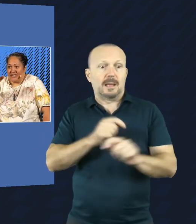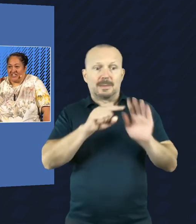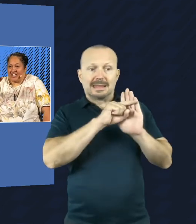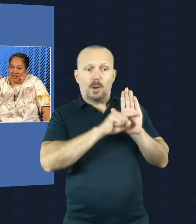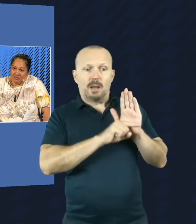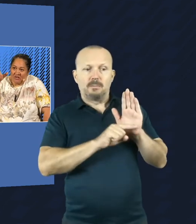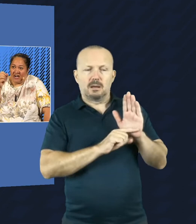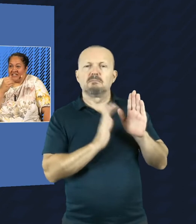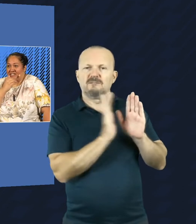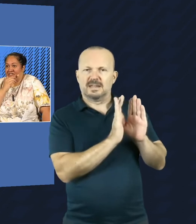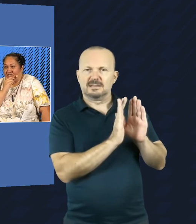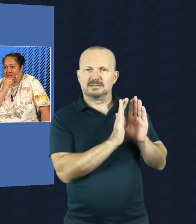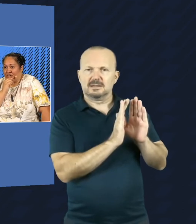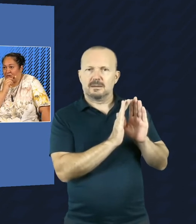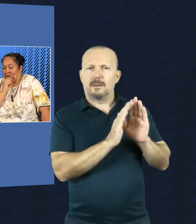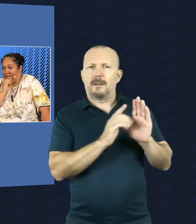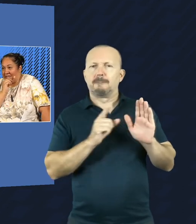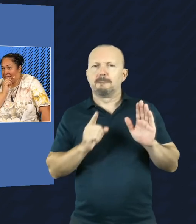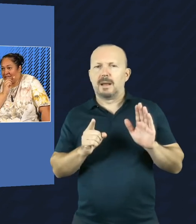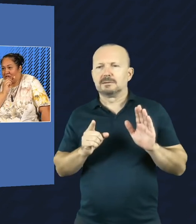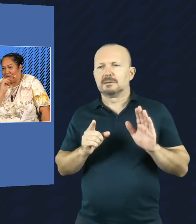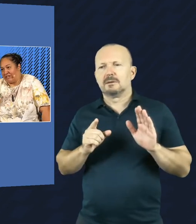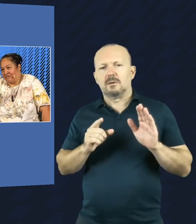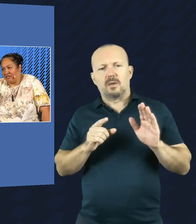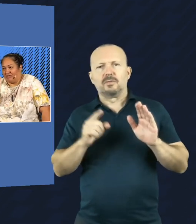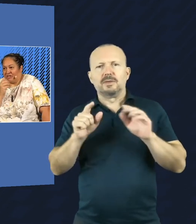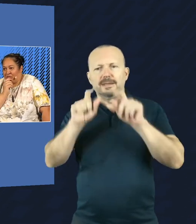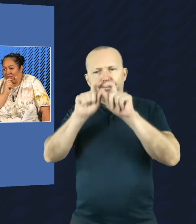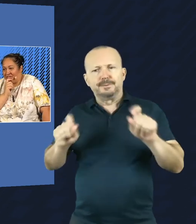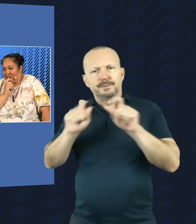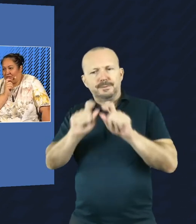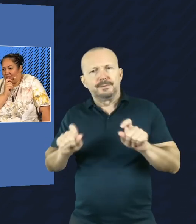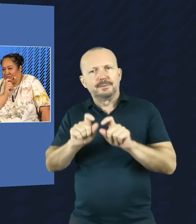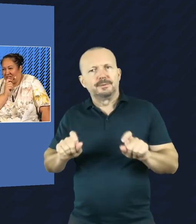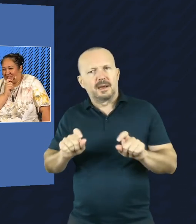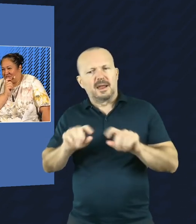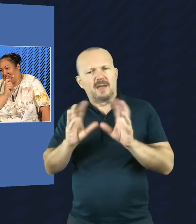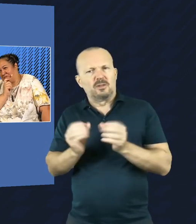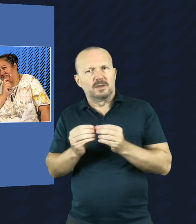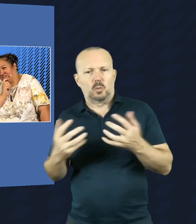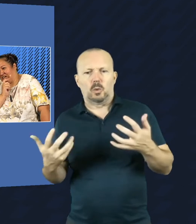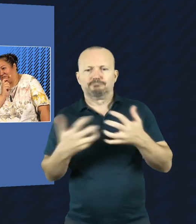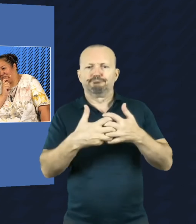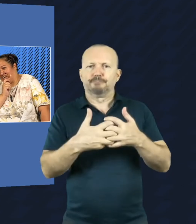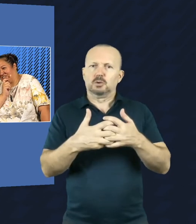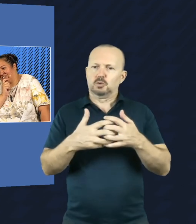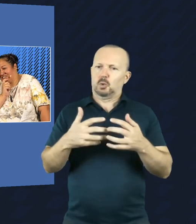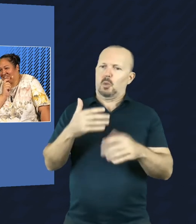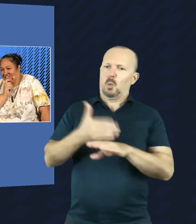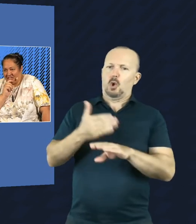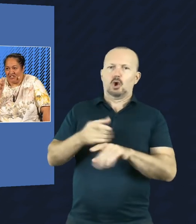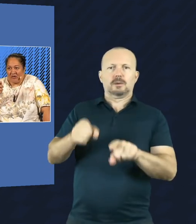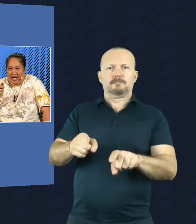kawa and tikanga will align itself to the horopaki. But there wouldn't be very, there isn't really much